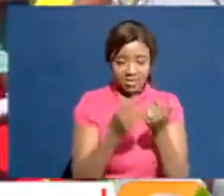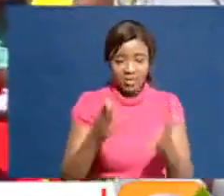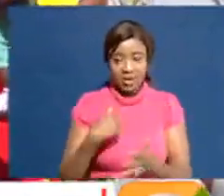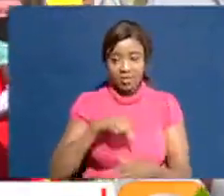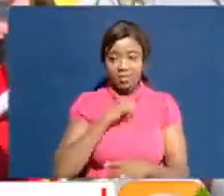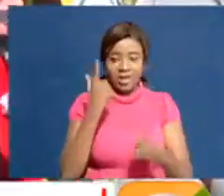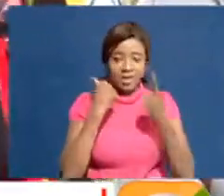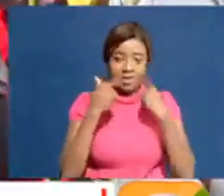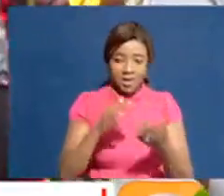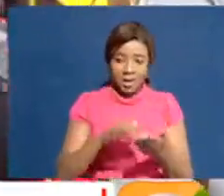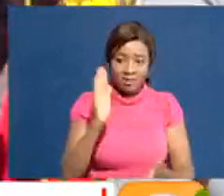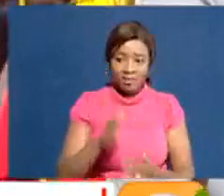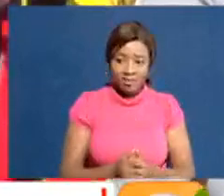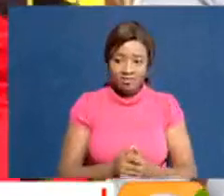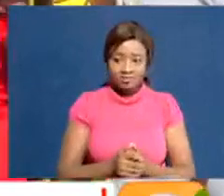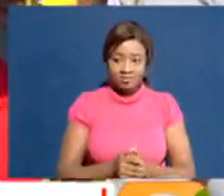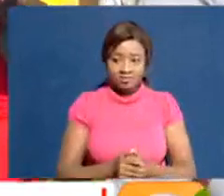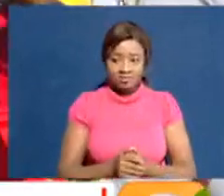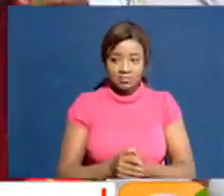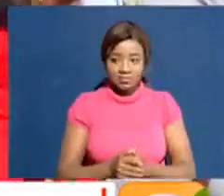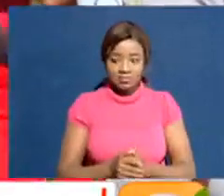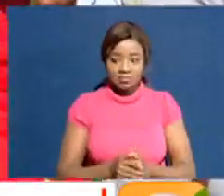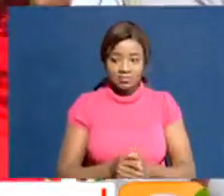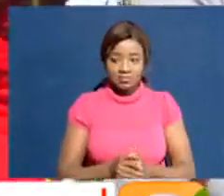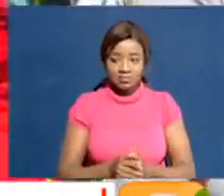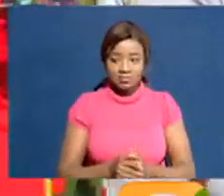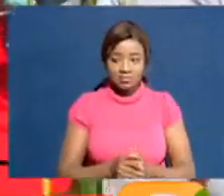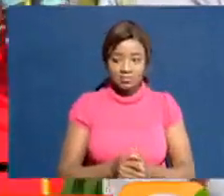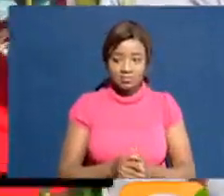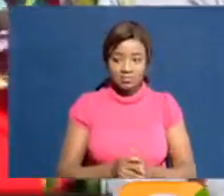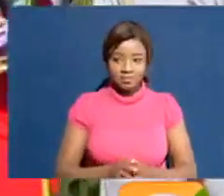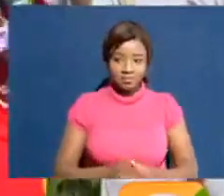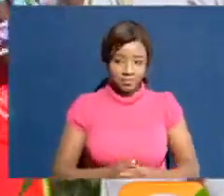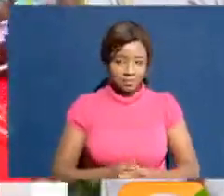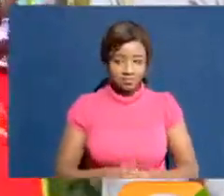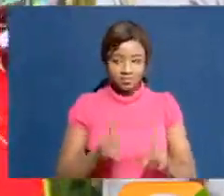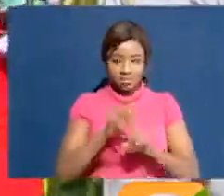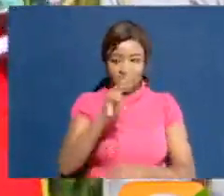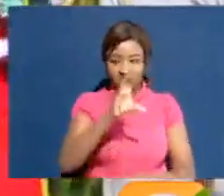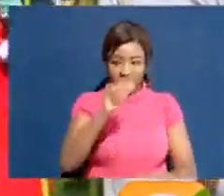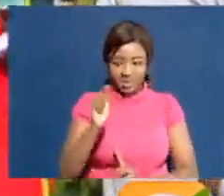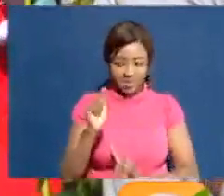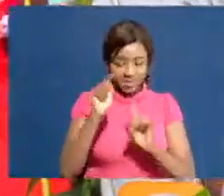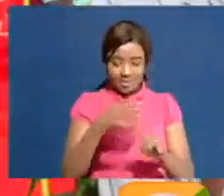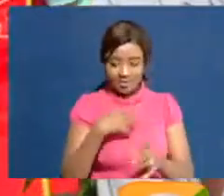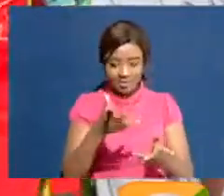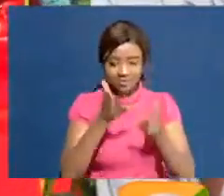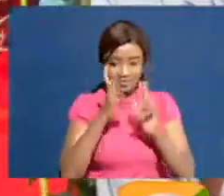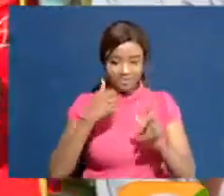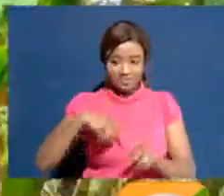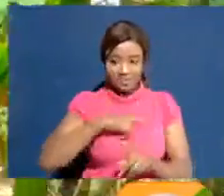zaidi. Ndiyo nimefanya sante teo kwa mana MCA Marwa imekuja kusikia.